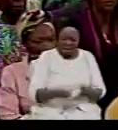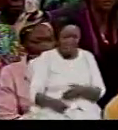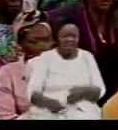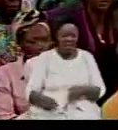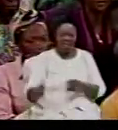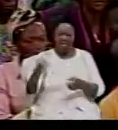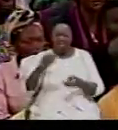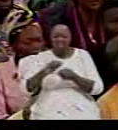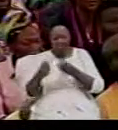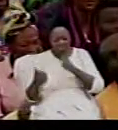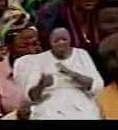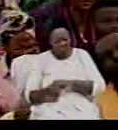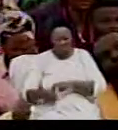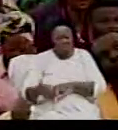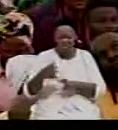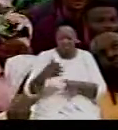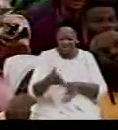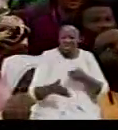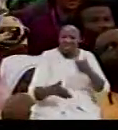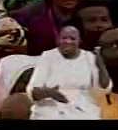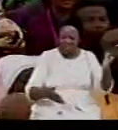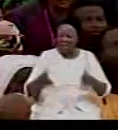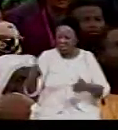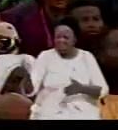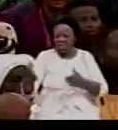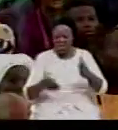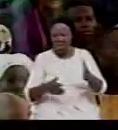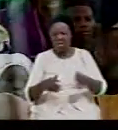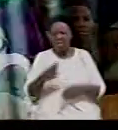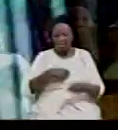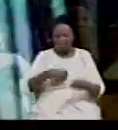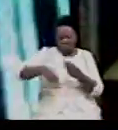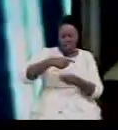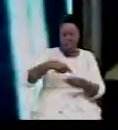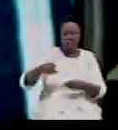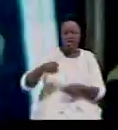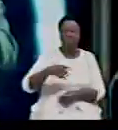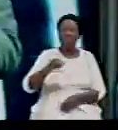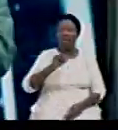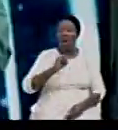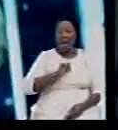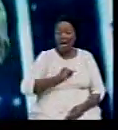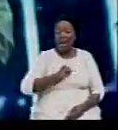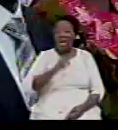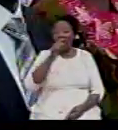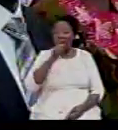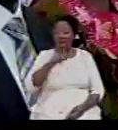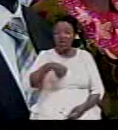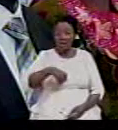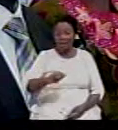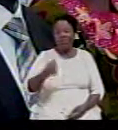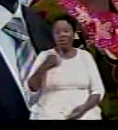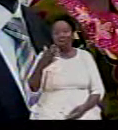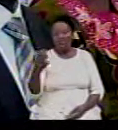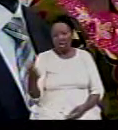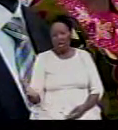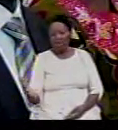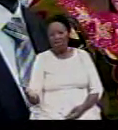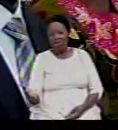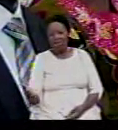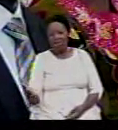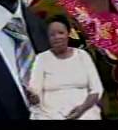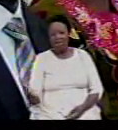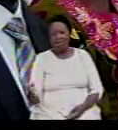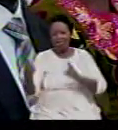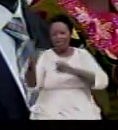may surround you and it looks an impossible situation, I am still there.